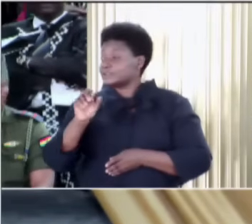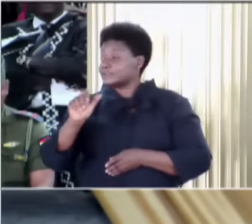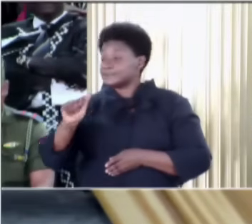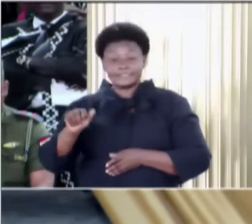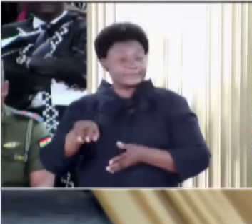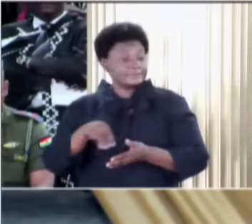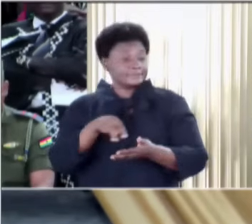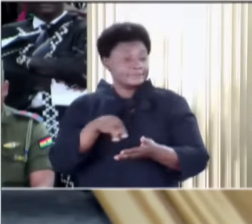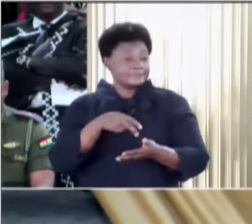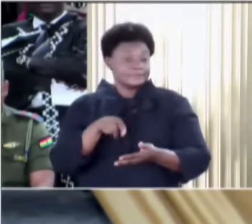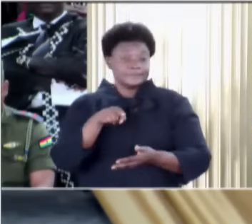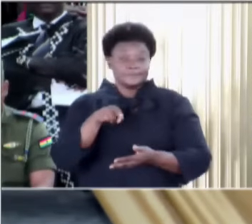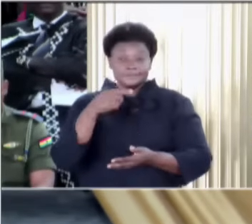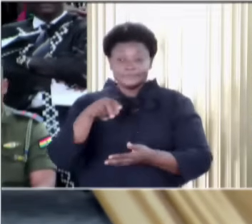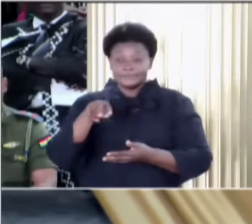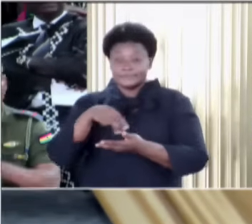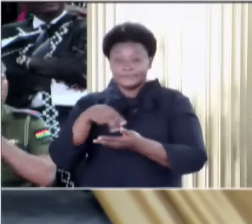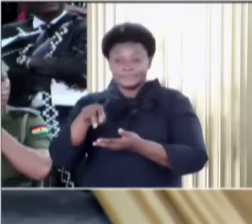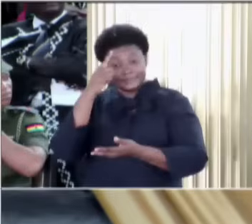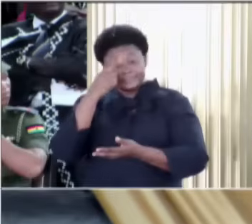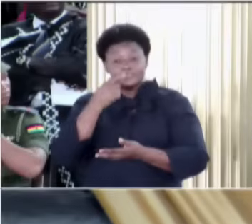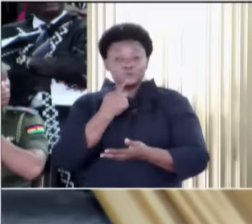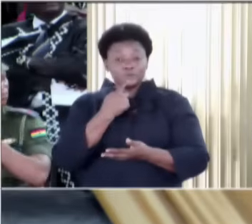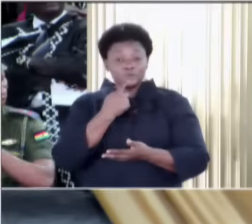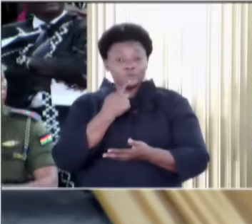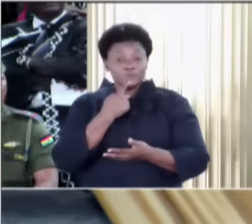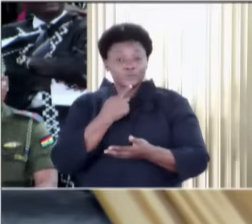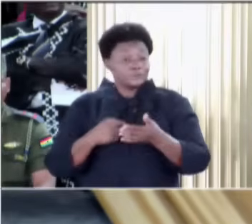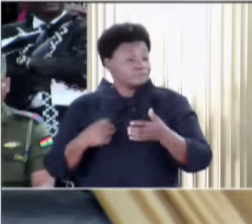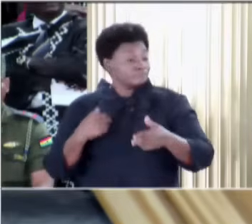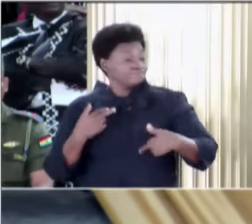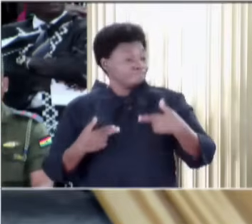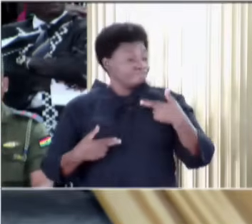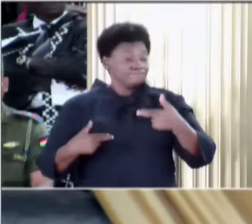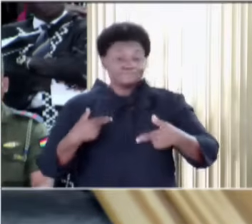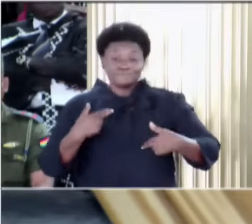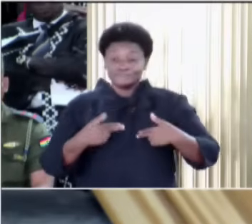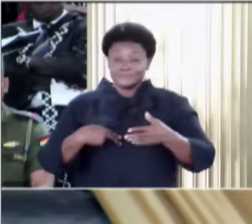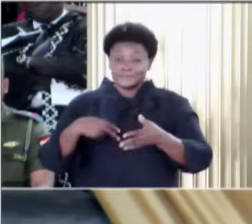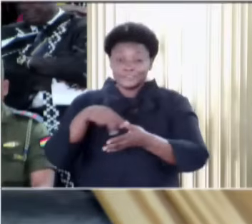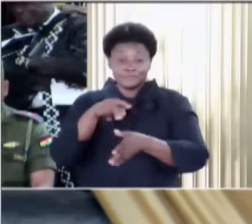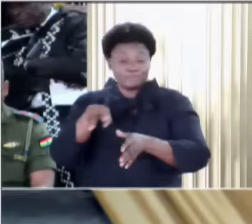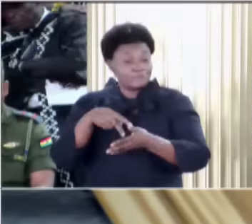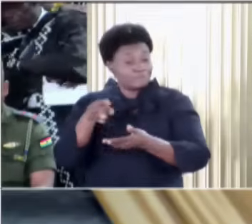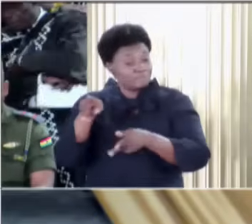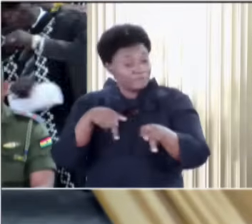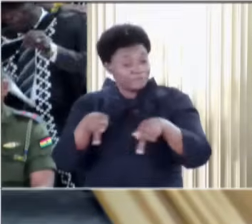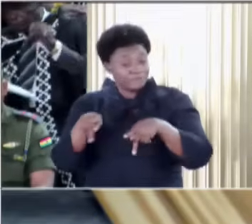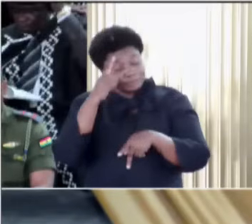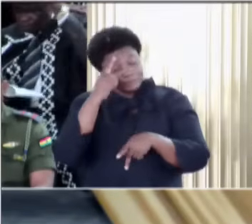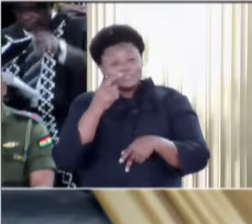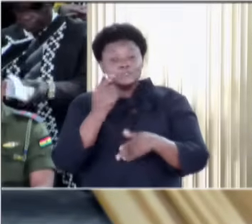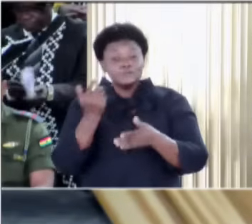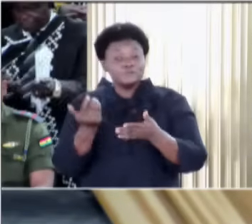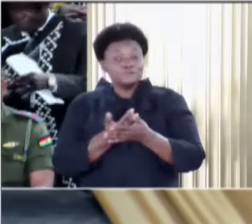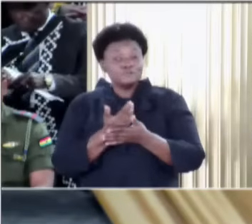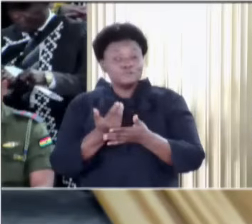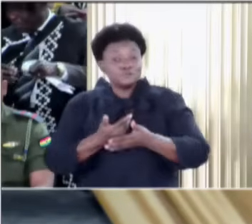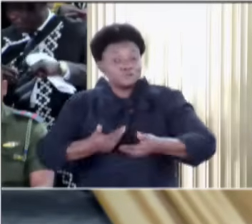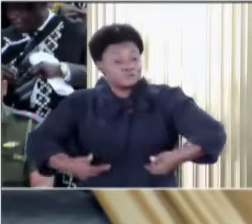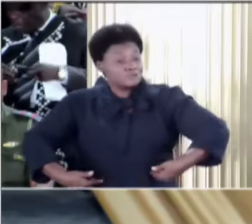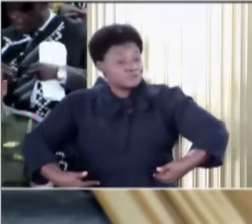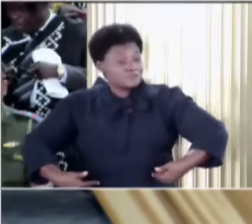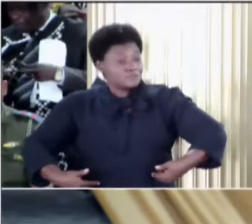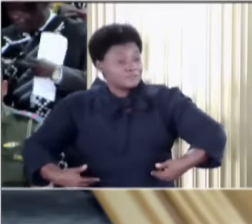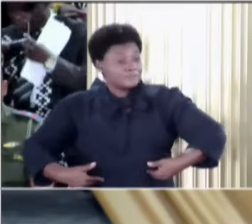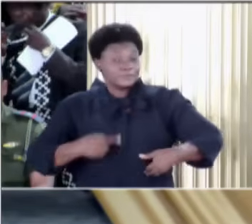This dance is a recreational dance performed during moonlit nights by the youth of the Volta and Oti